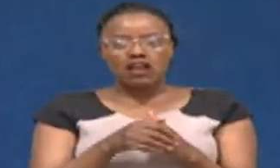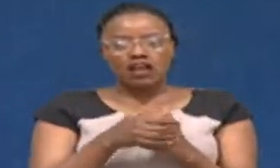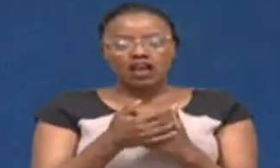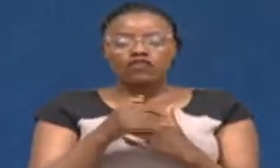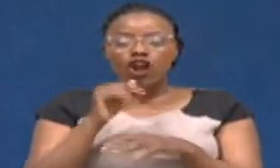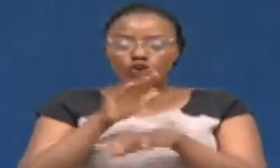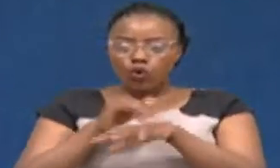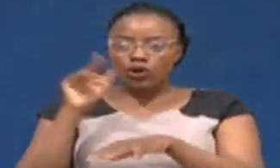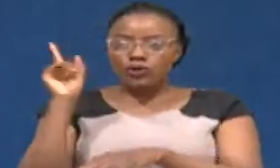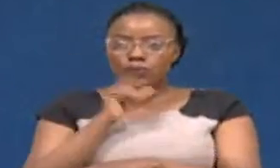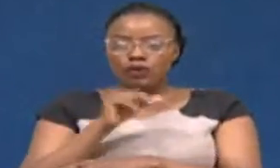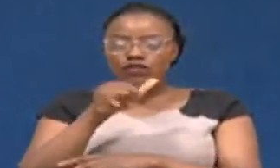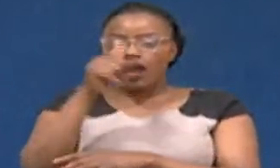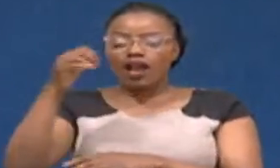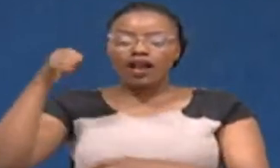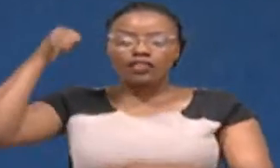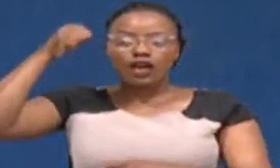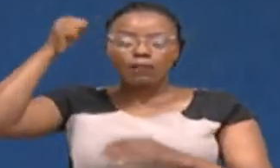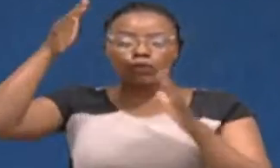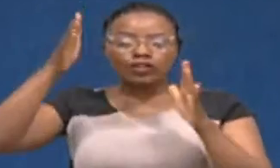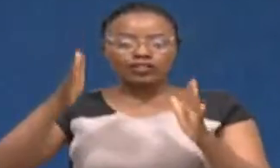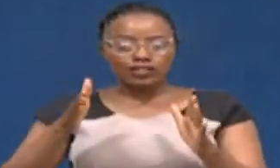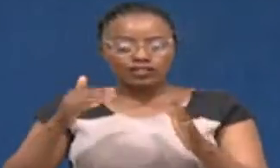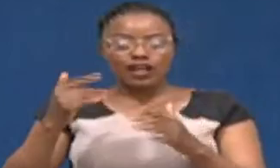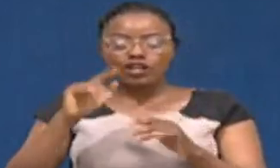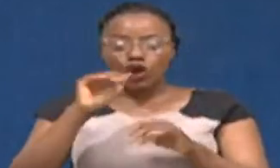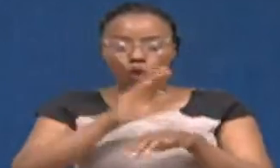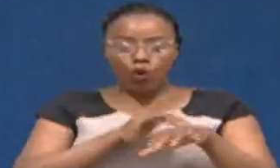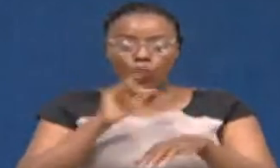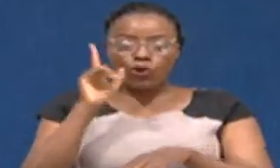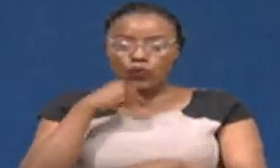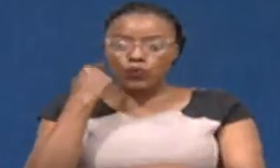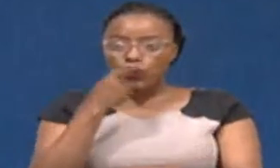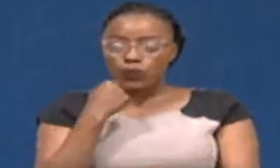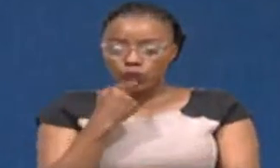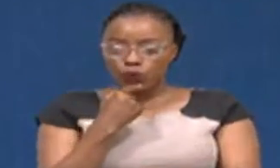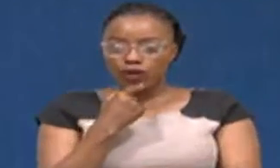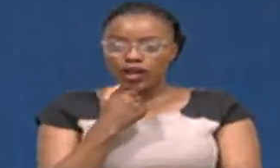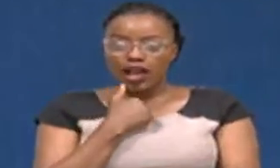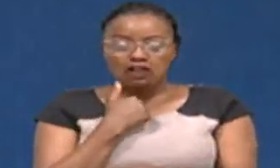summoned other politicians who have